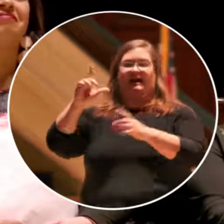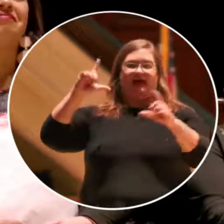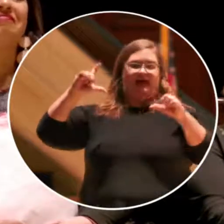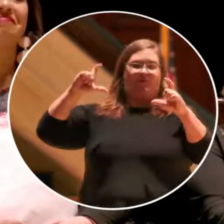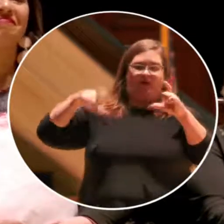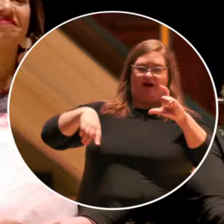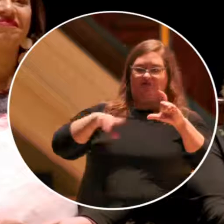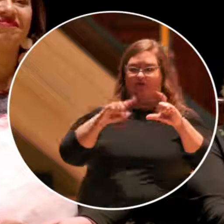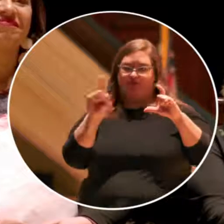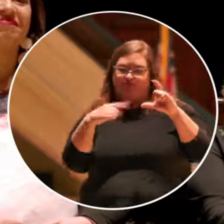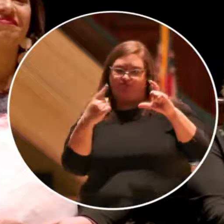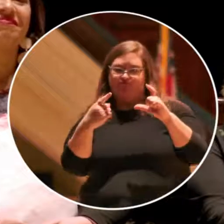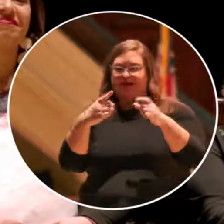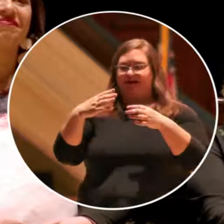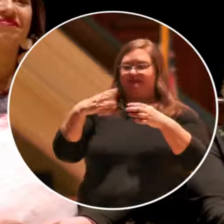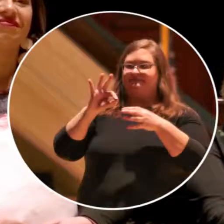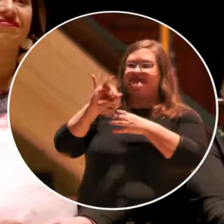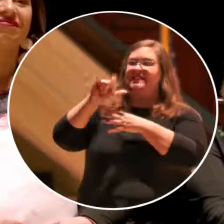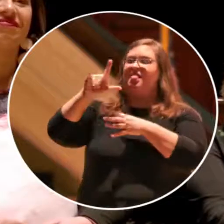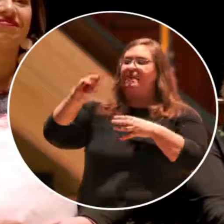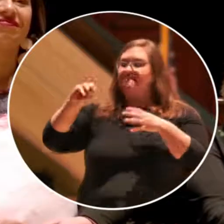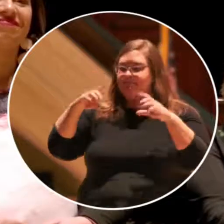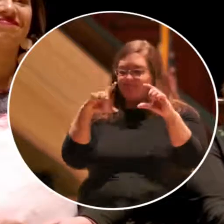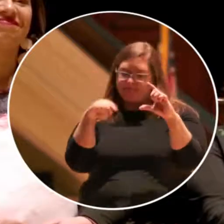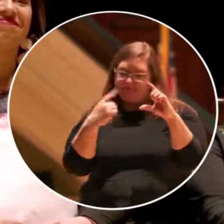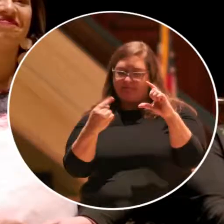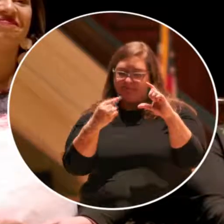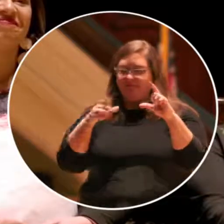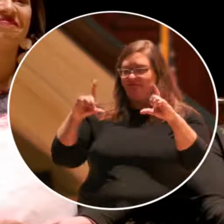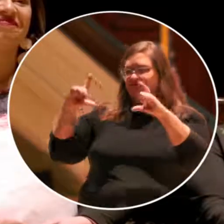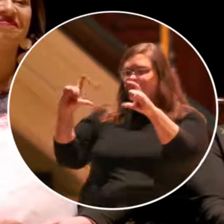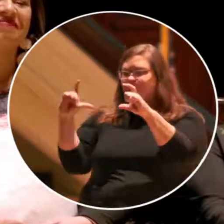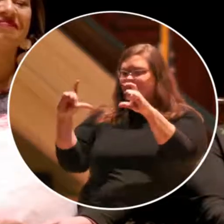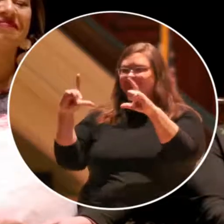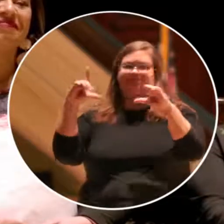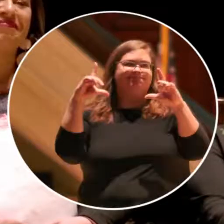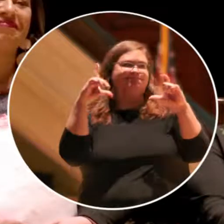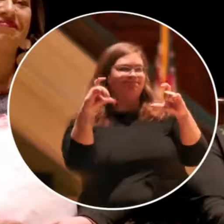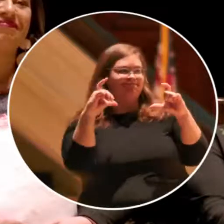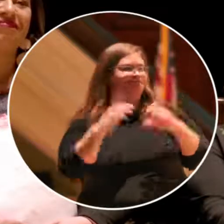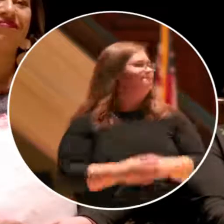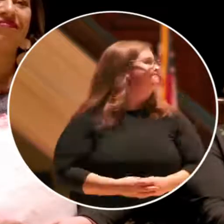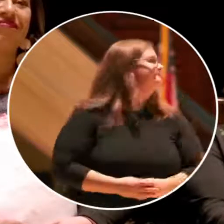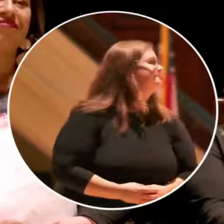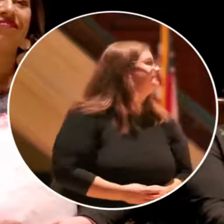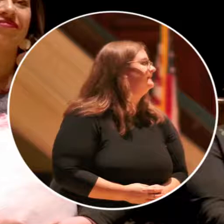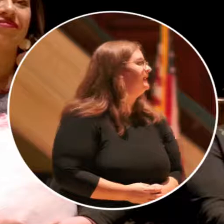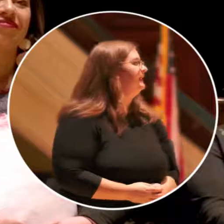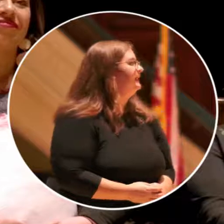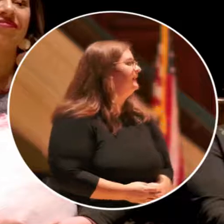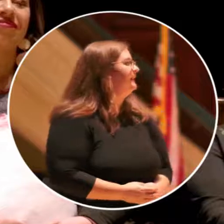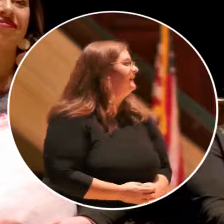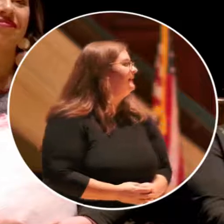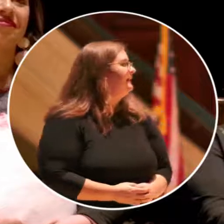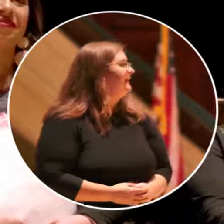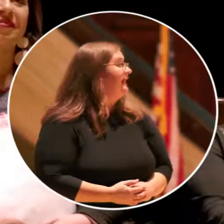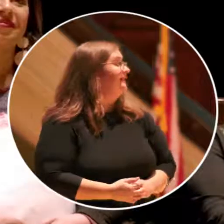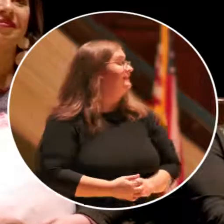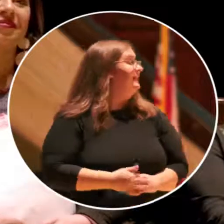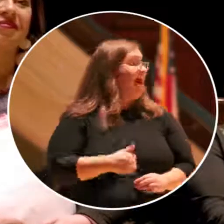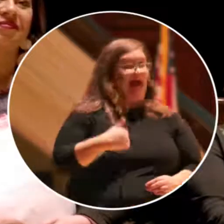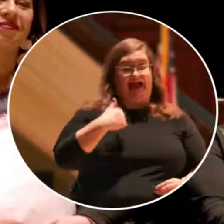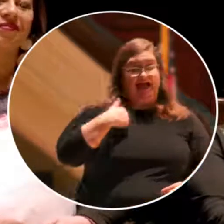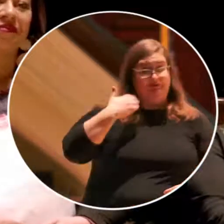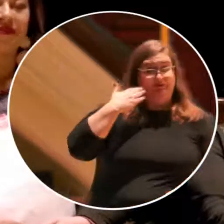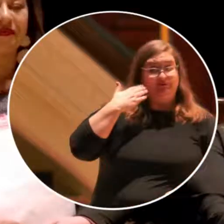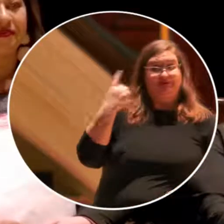picture, and then a 110 camera. By the way, I knew someone with a brand new disc camera,